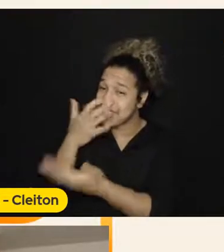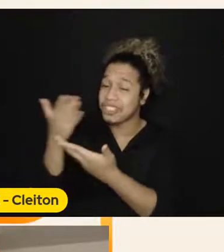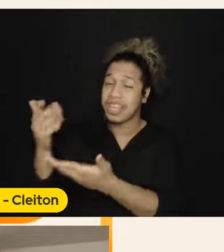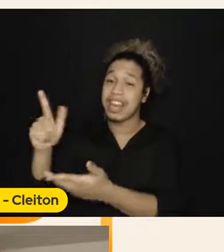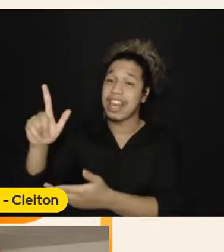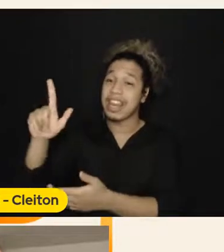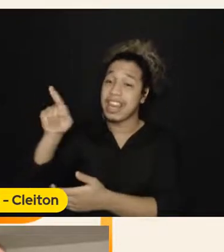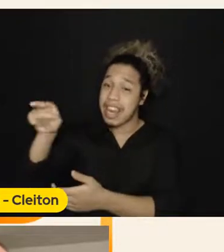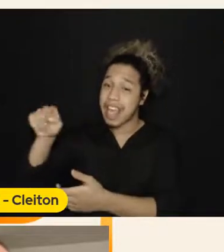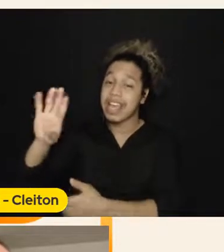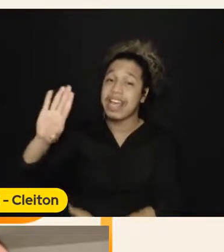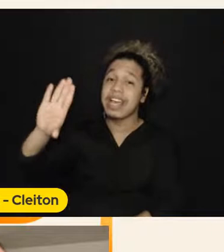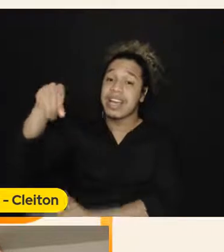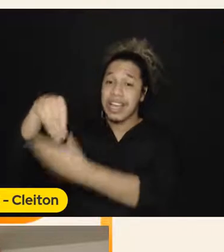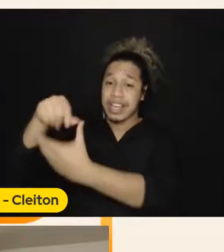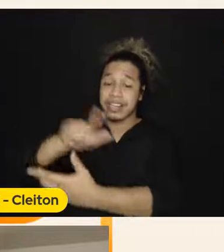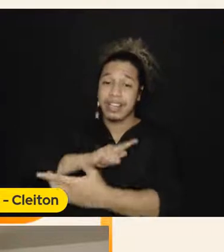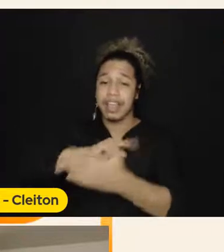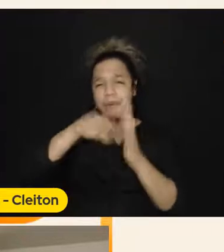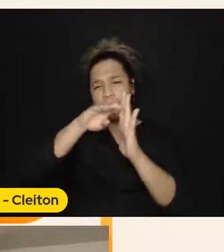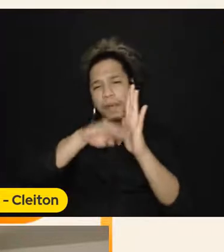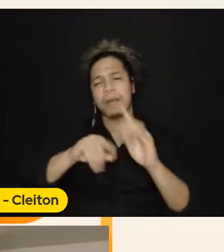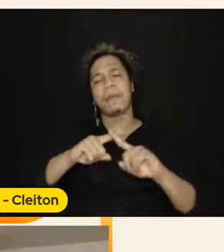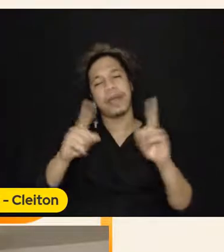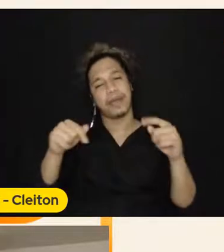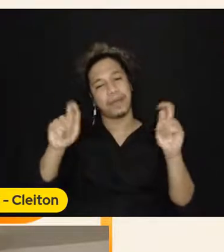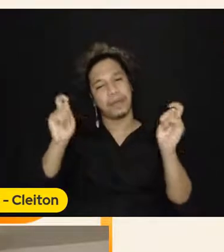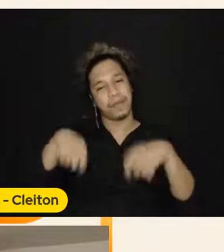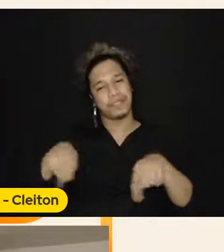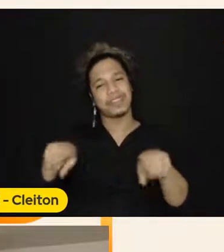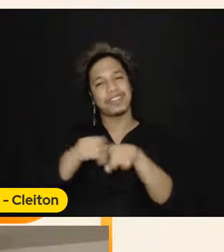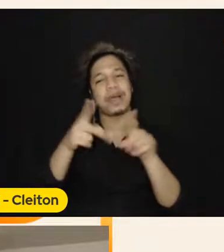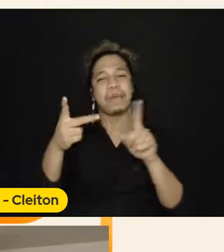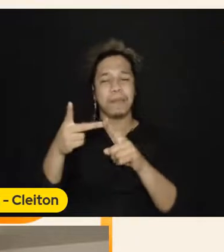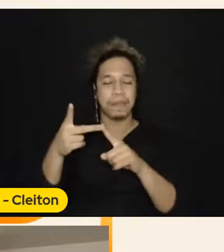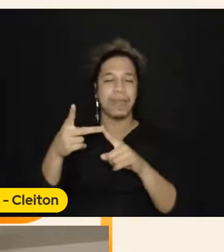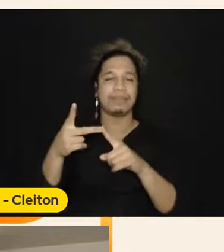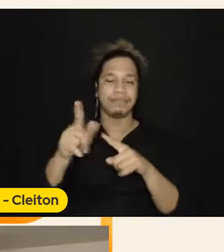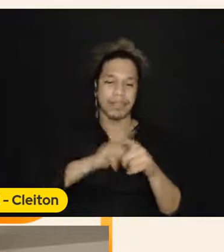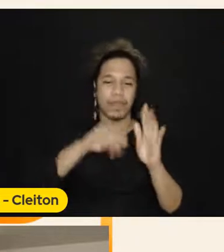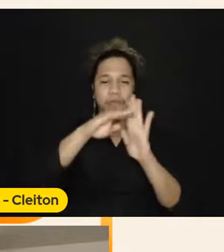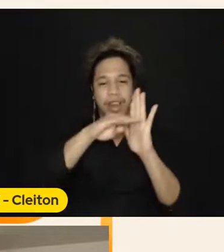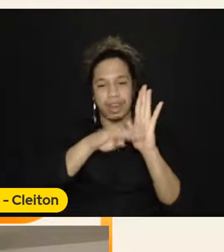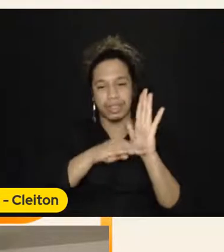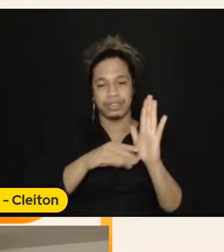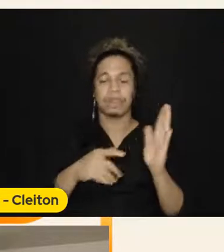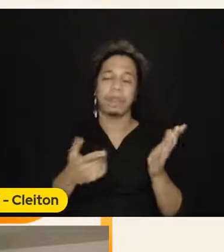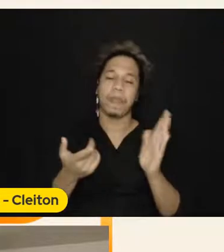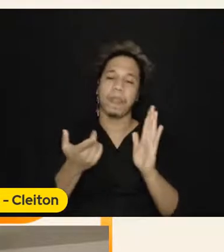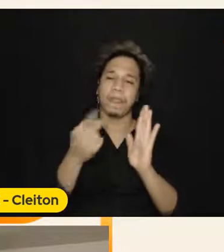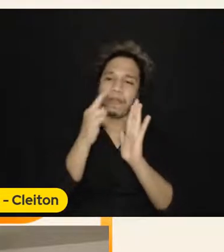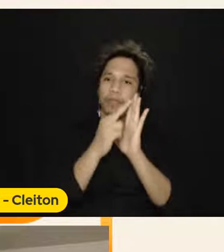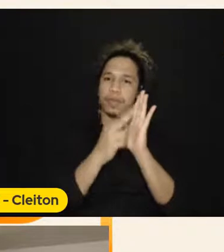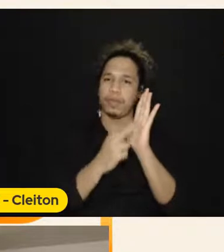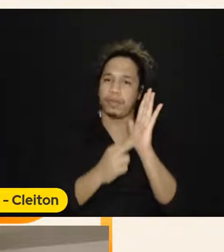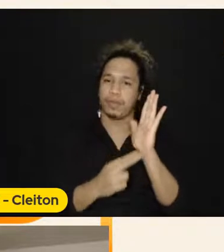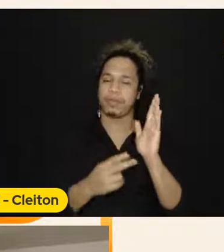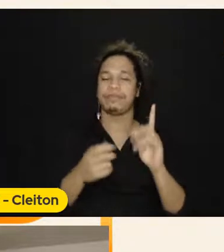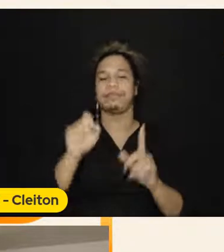lists are there, but I'm more than pleased to share as well. This is something that I'm working now